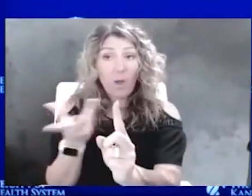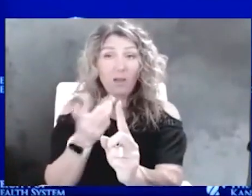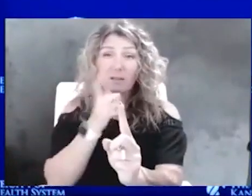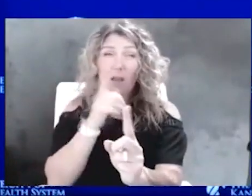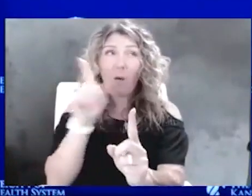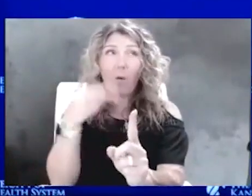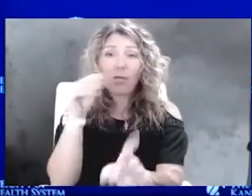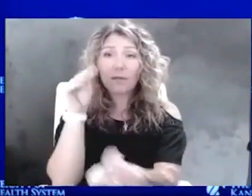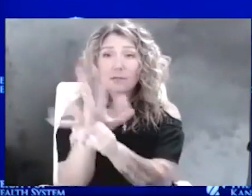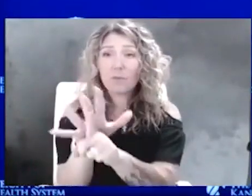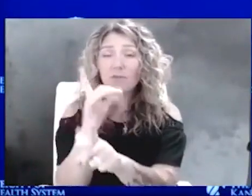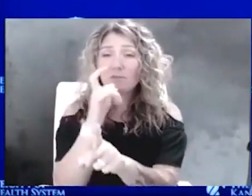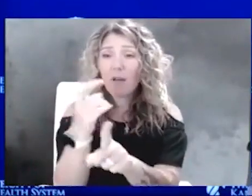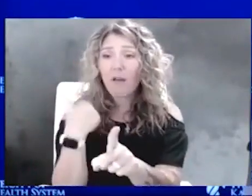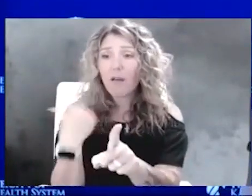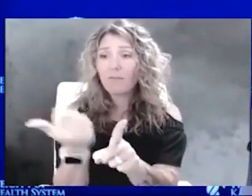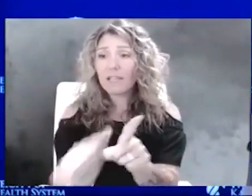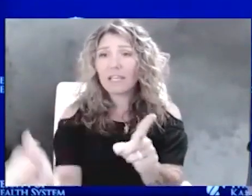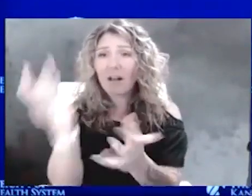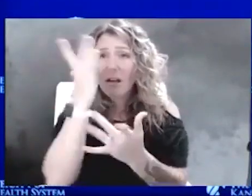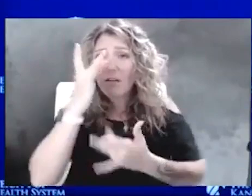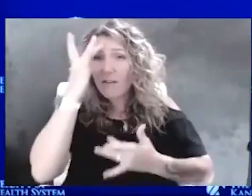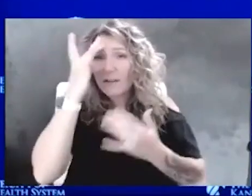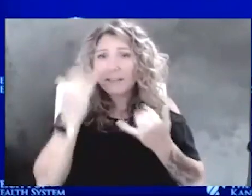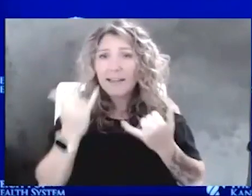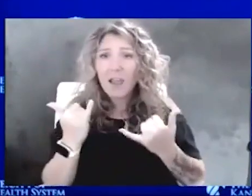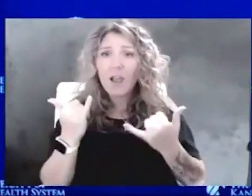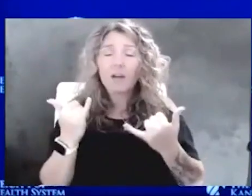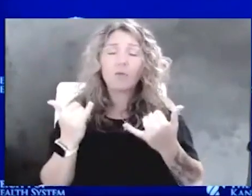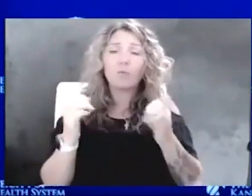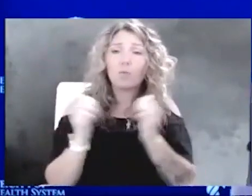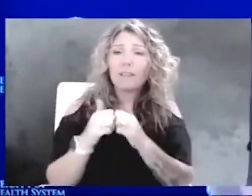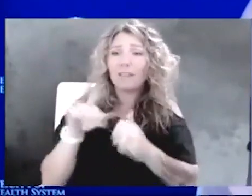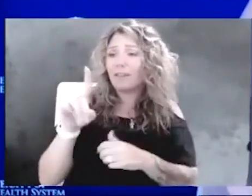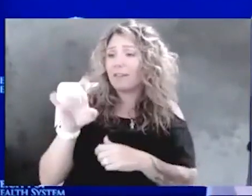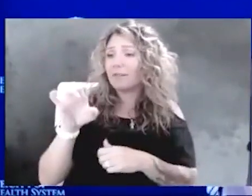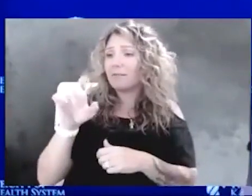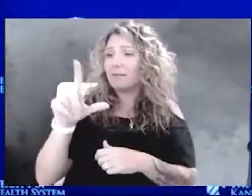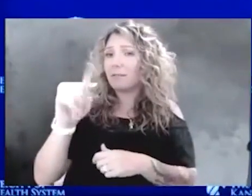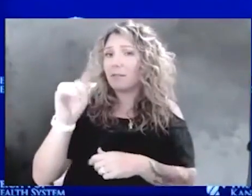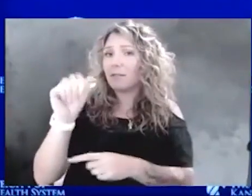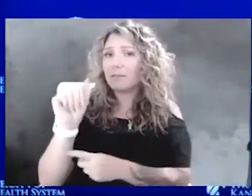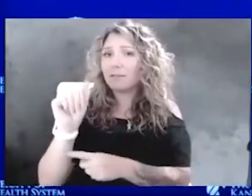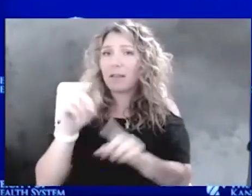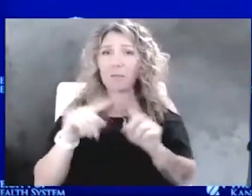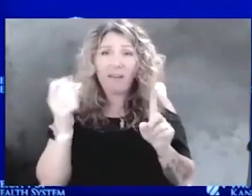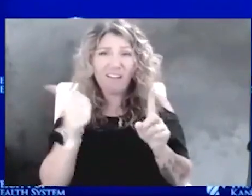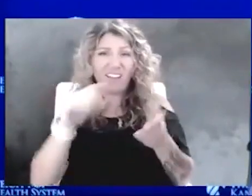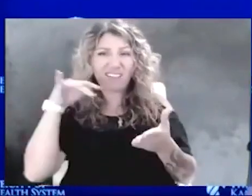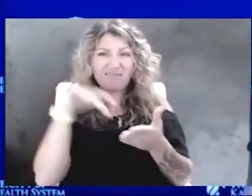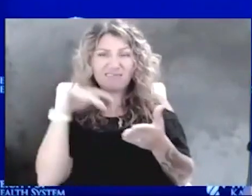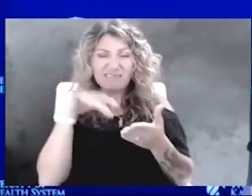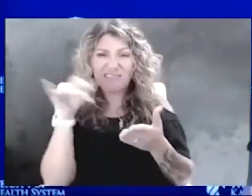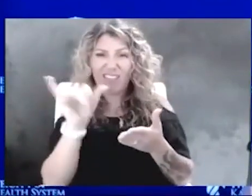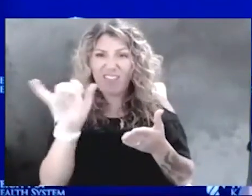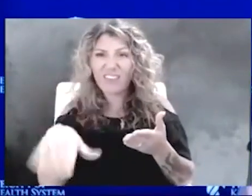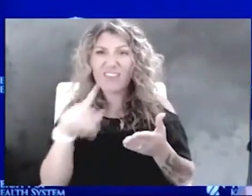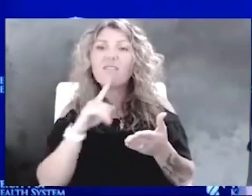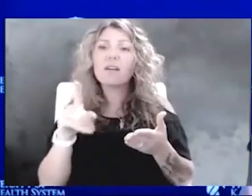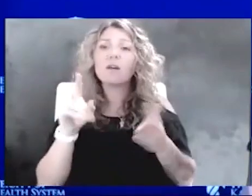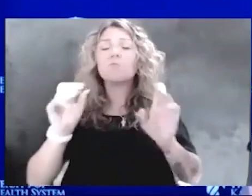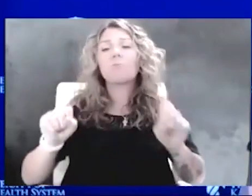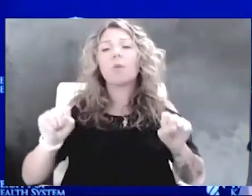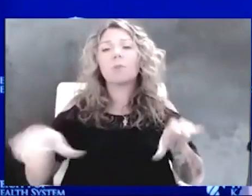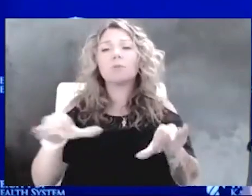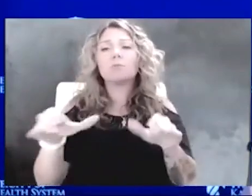having any illness at all right now currently with Delta variant. So any studies like that you'd probably be doing on children that have